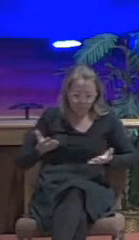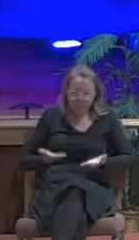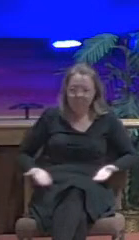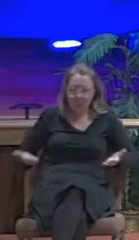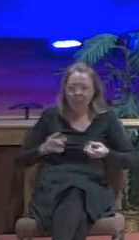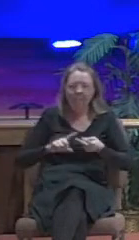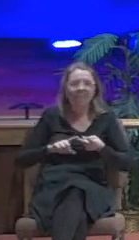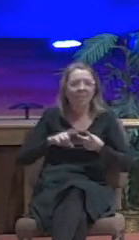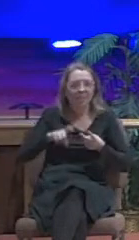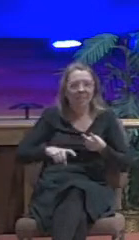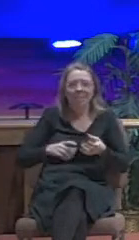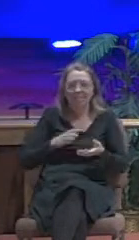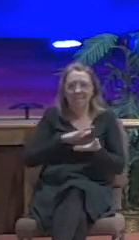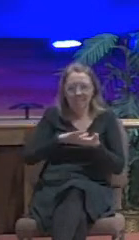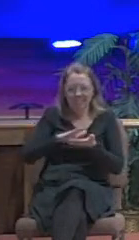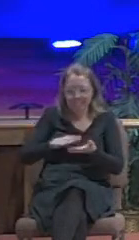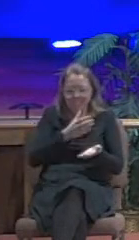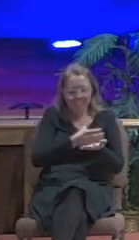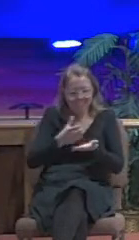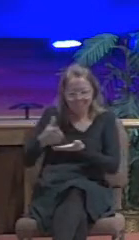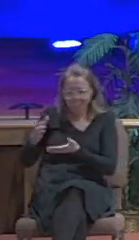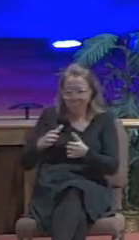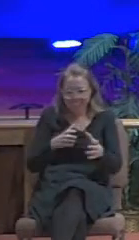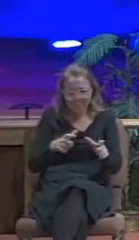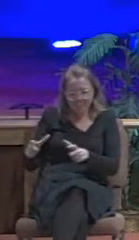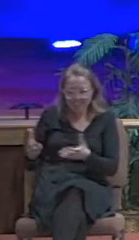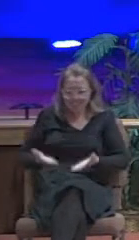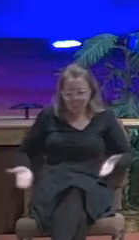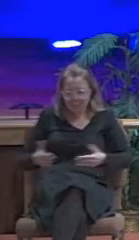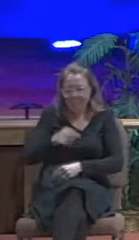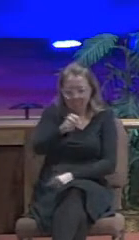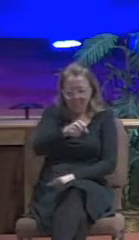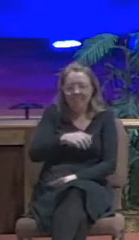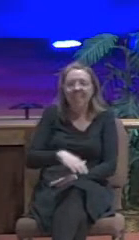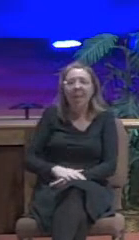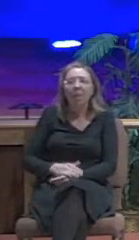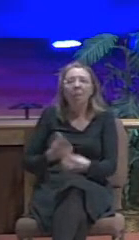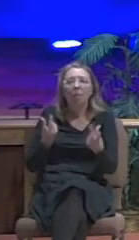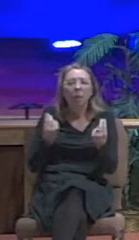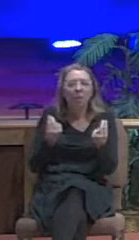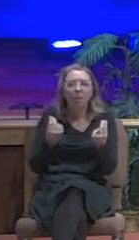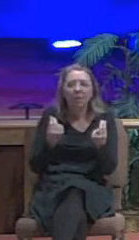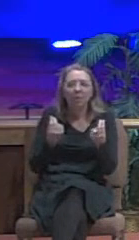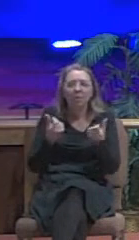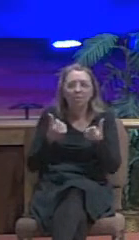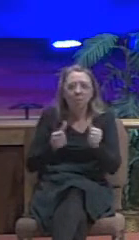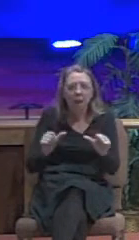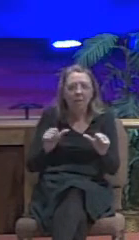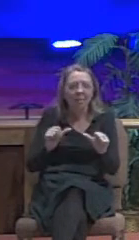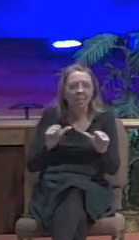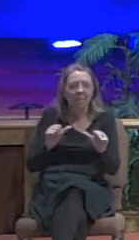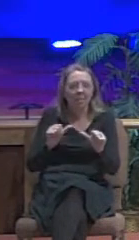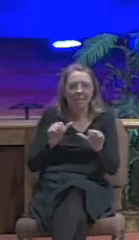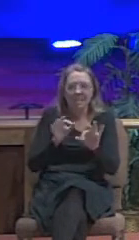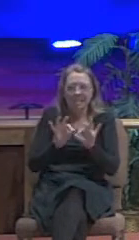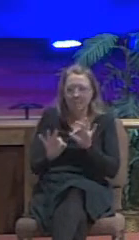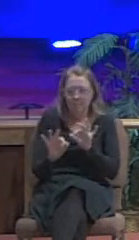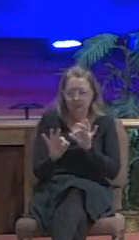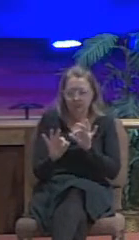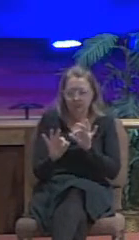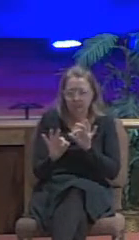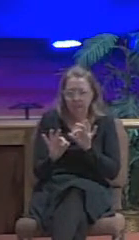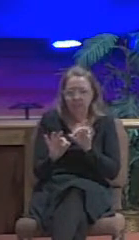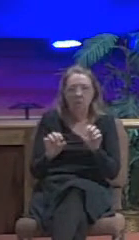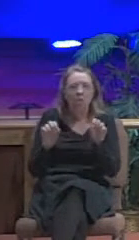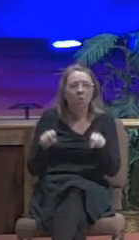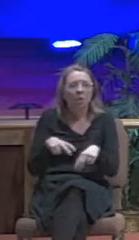But we need to look at our life to say, what can we do to simplify it so at the end of the day, I can sit on the couch for 5 minutes and take a deep